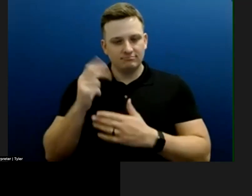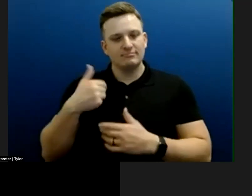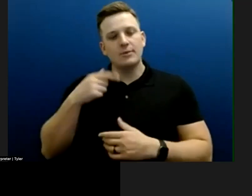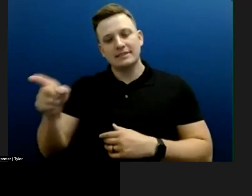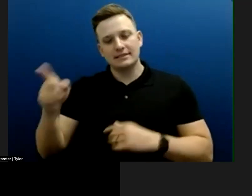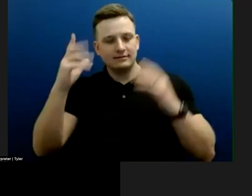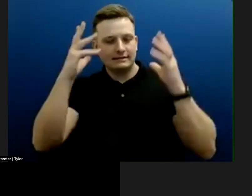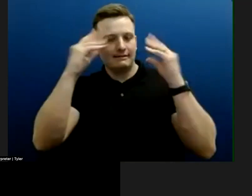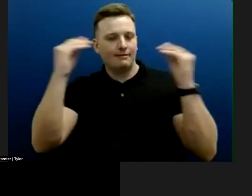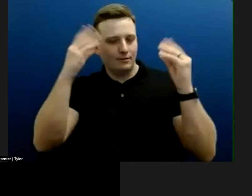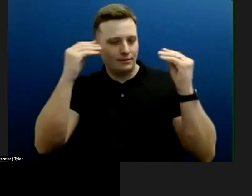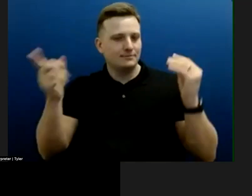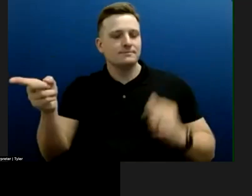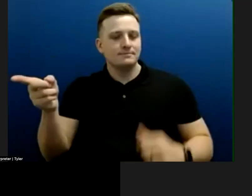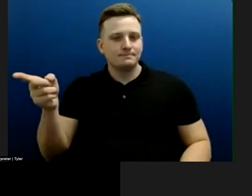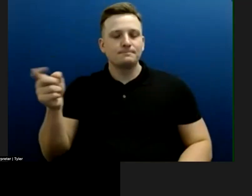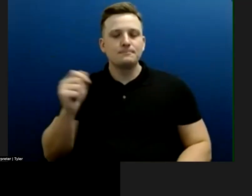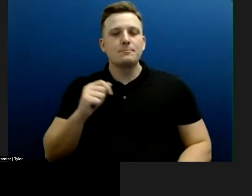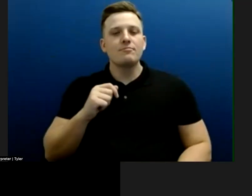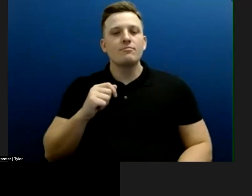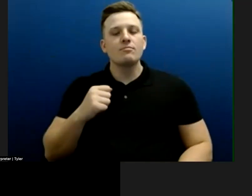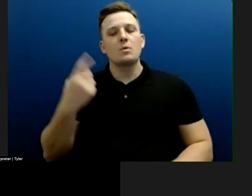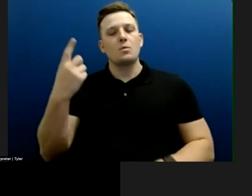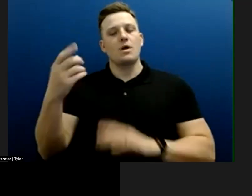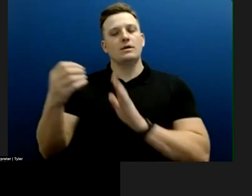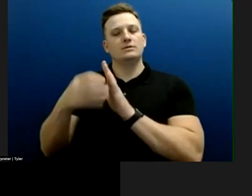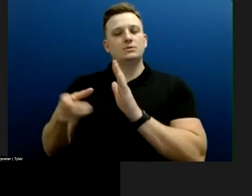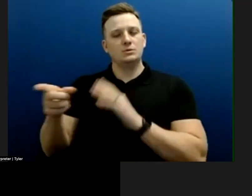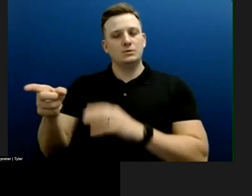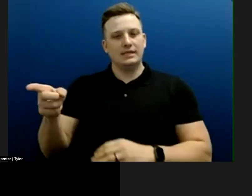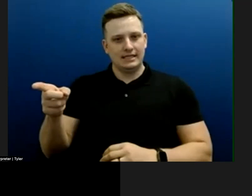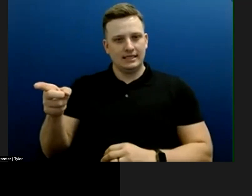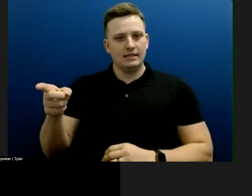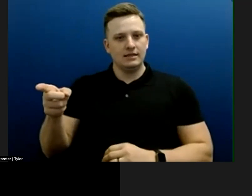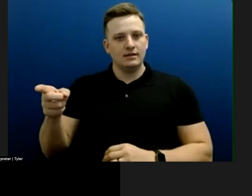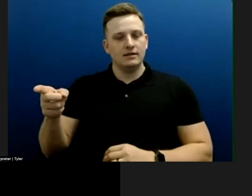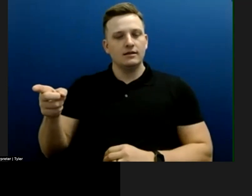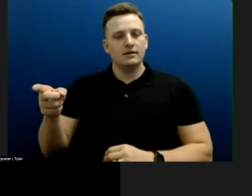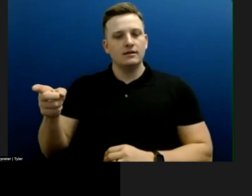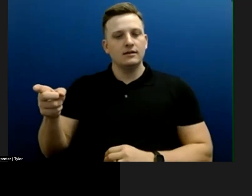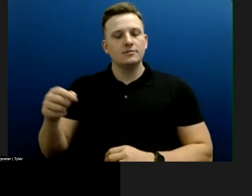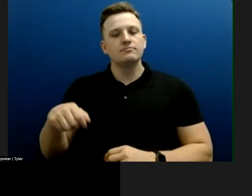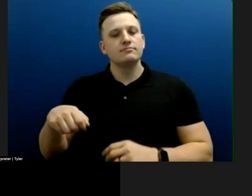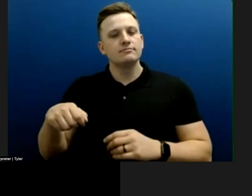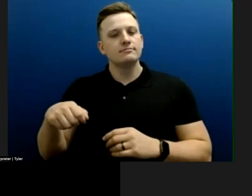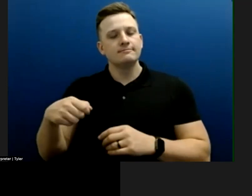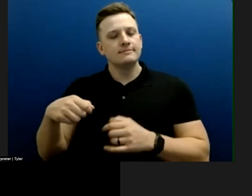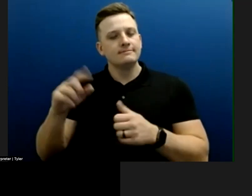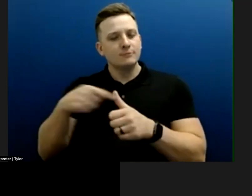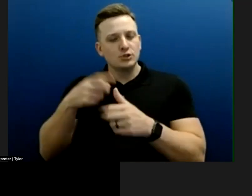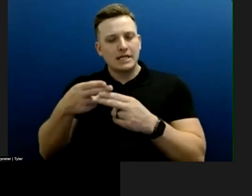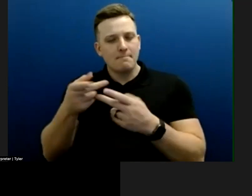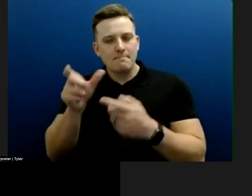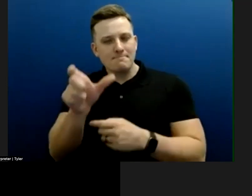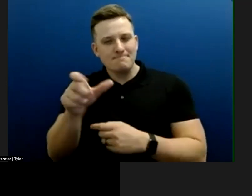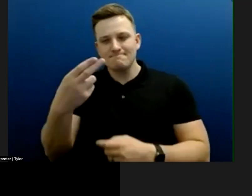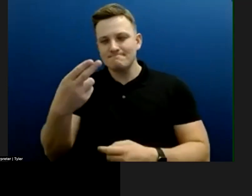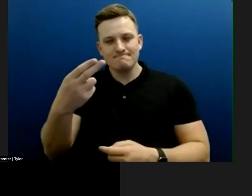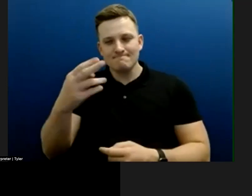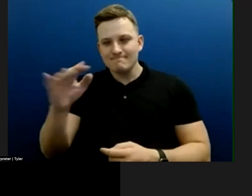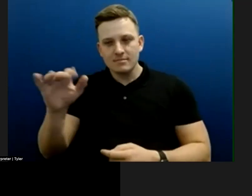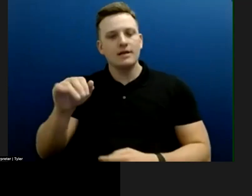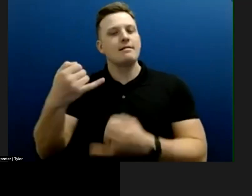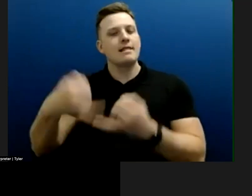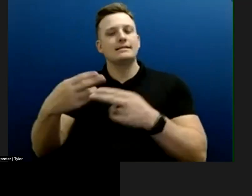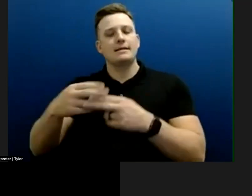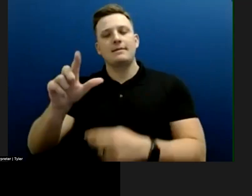and one of the students, a man called Håkon Lee, is a Norwegian